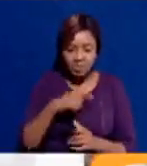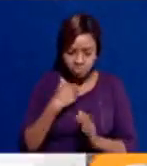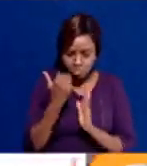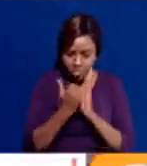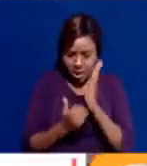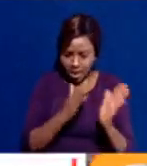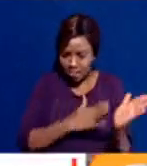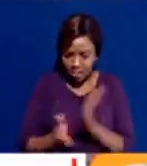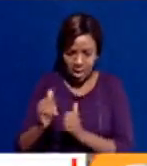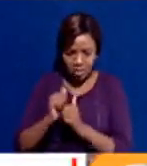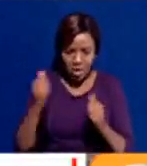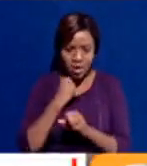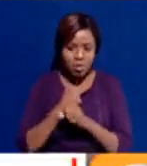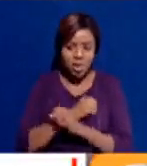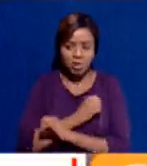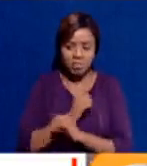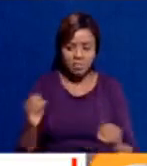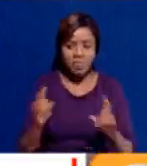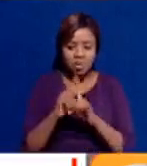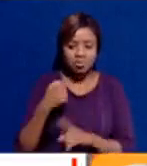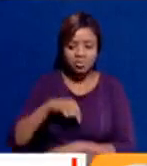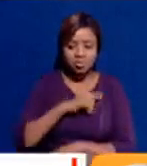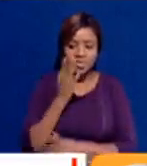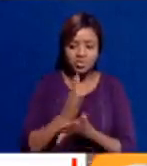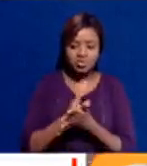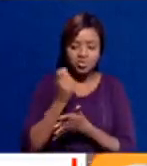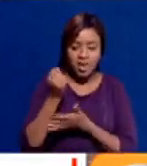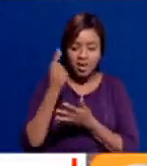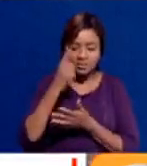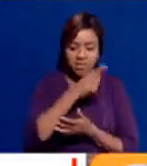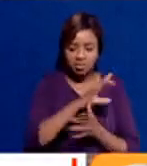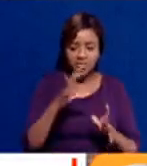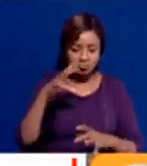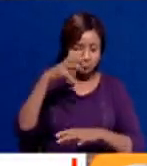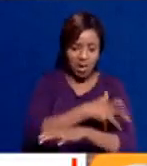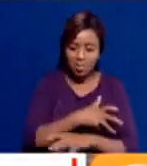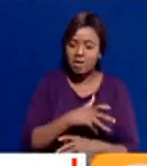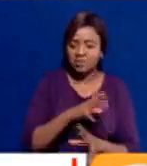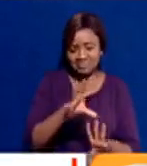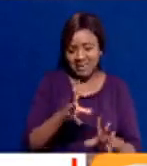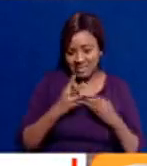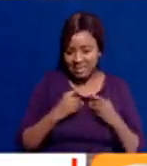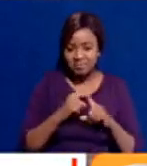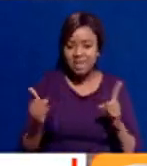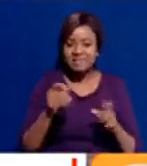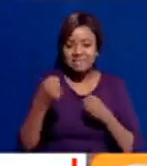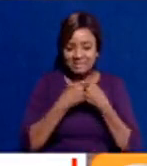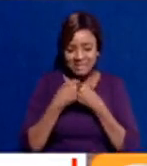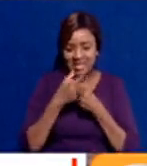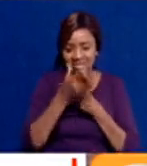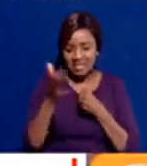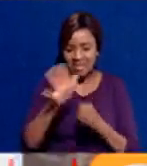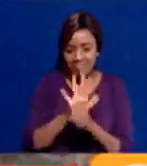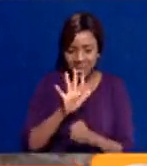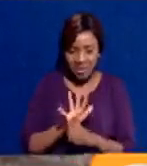understand that you have taken the reign of power in this country with a lot of challenges. But as again, we have been